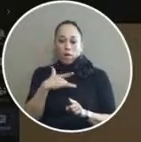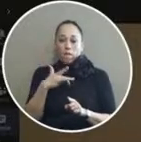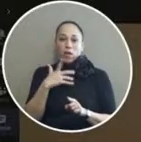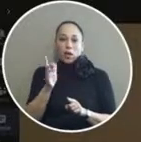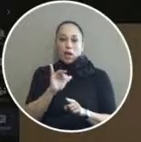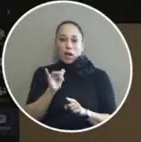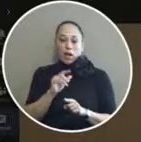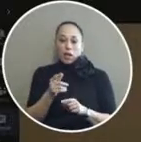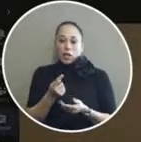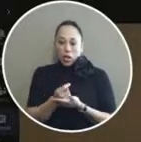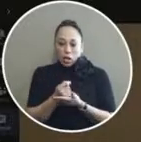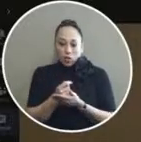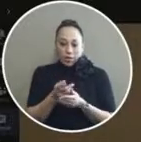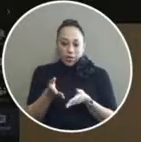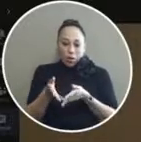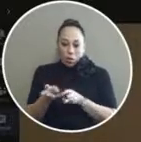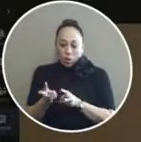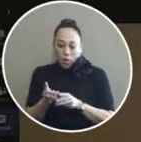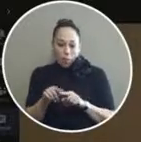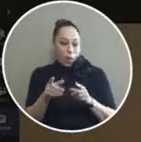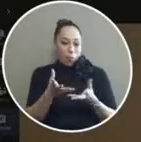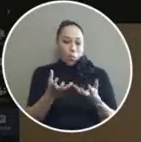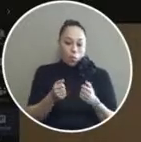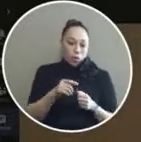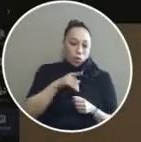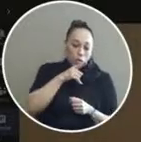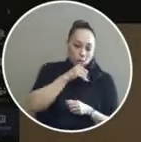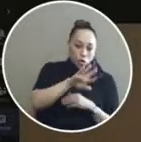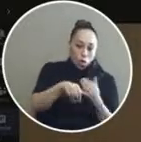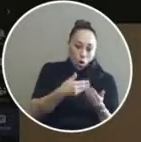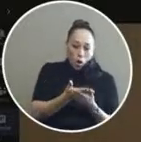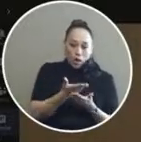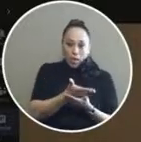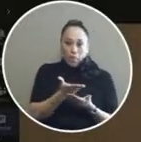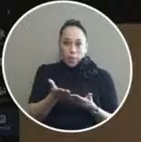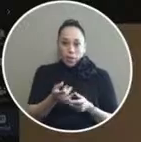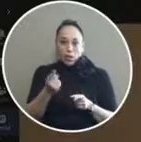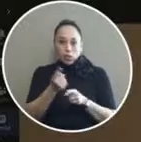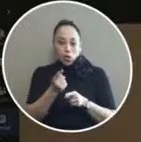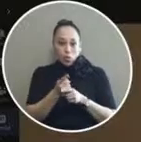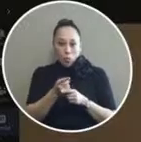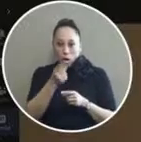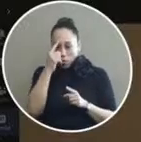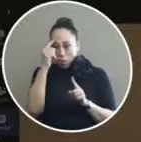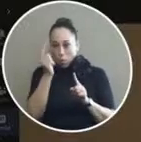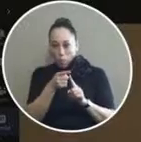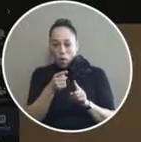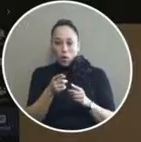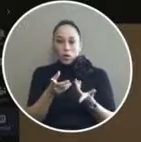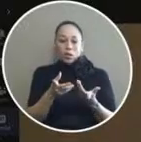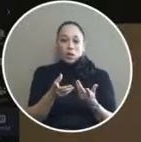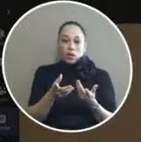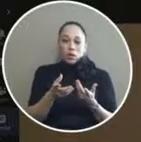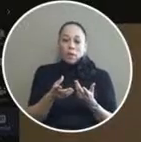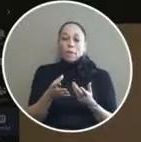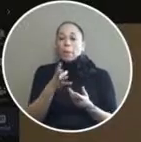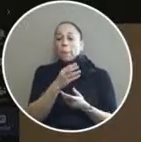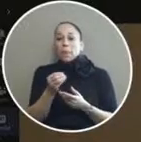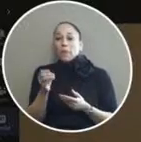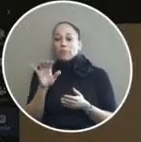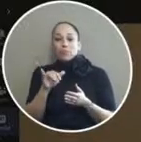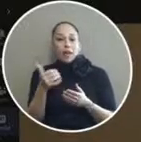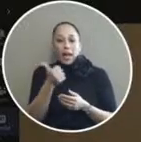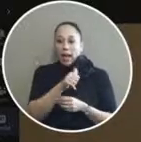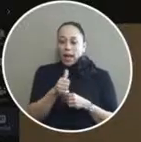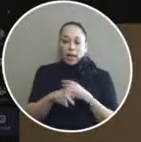like they're going to get treated a certain way whenever we want to make sure that all of these sites, they get the right message that they are not to treat anybody in